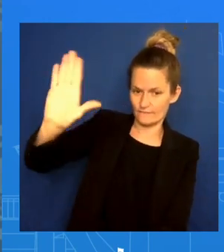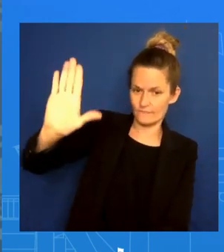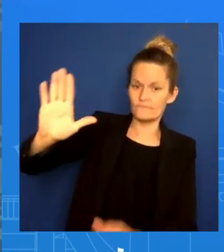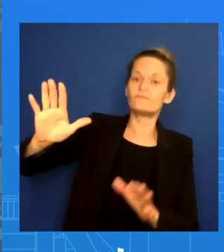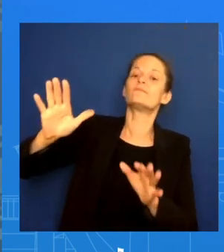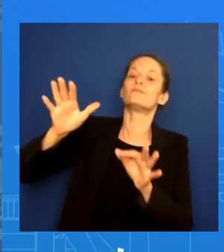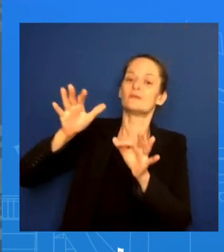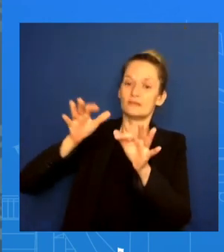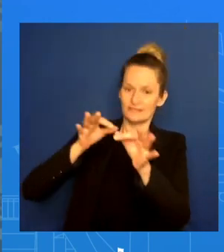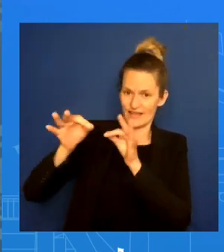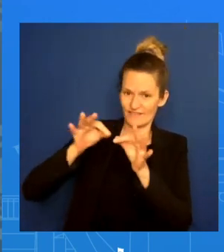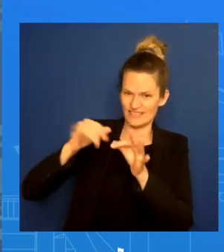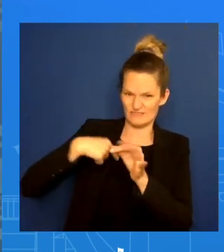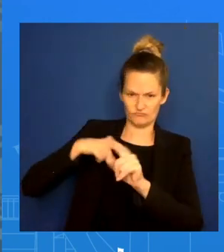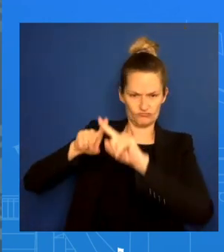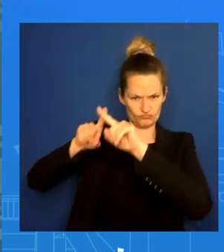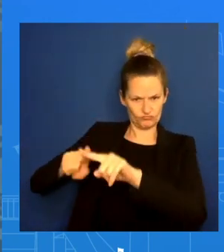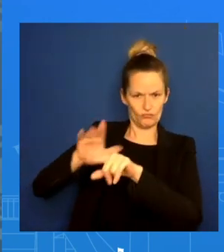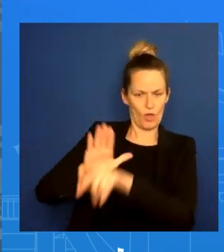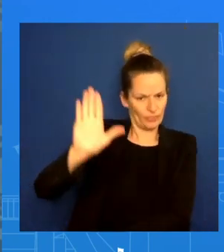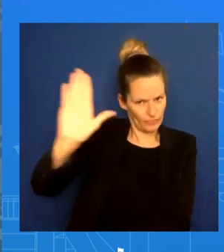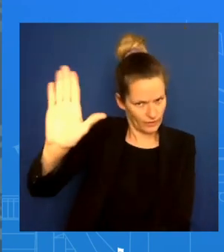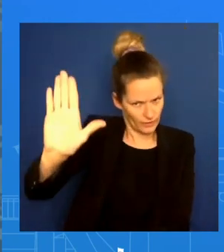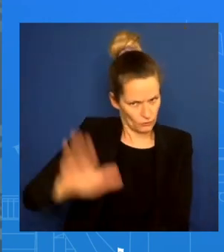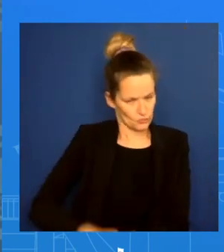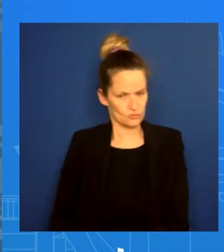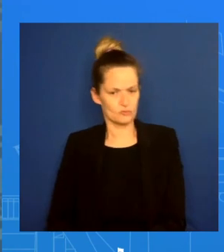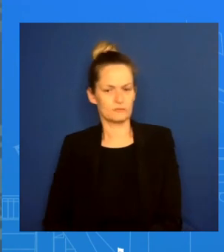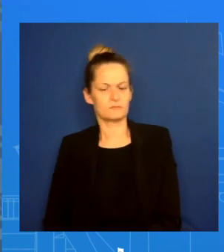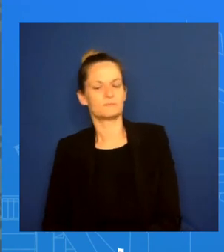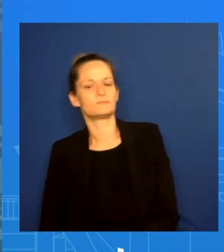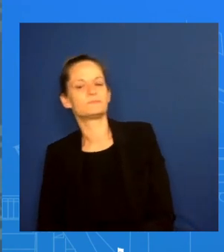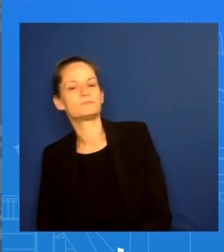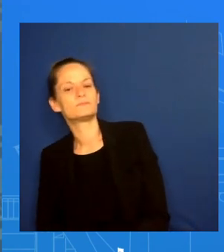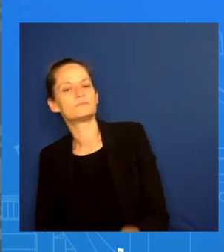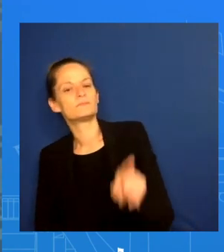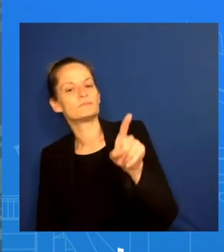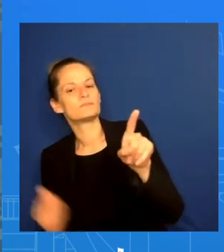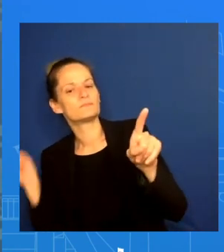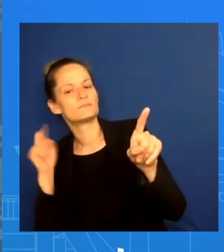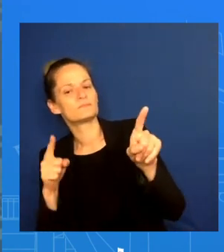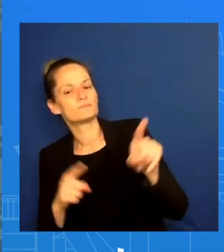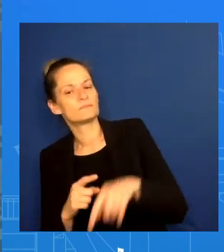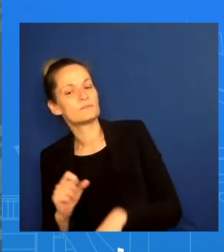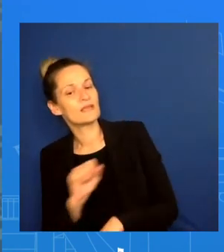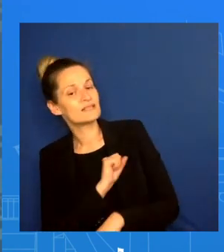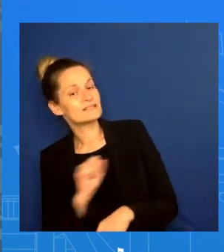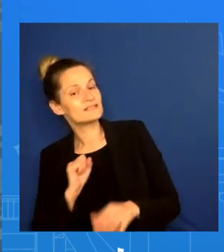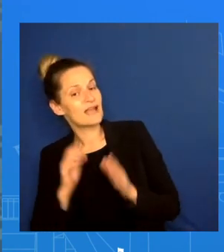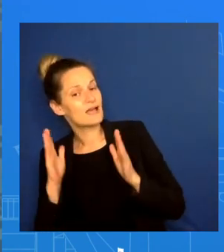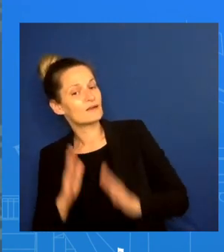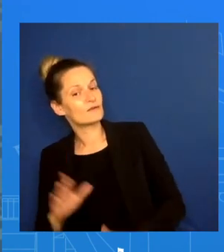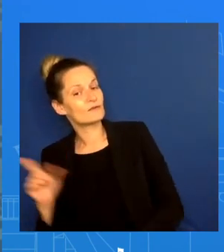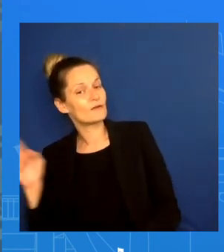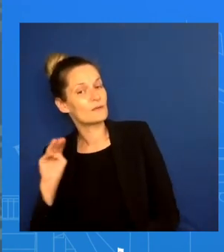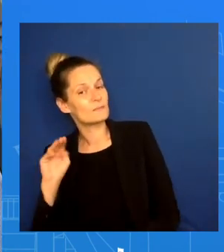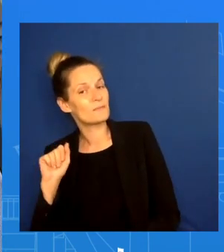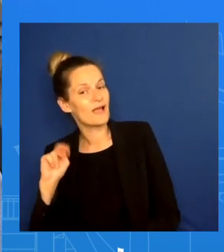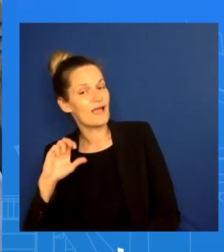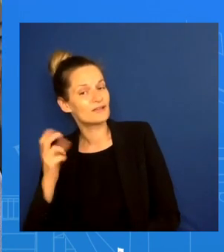We've been sitting here. Senator Manchin has put out a statement saying that he has an agreement of some kind with Senator Schumer on